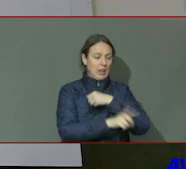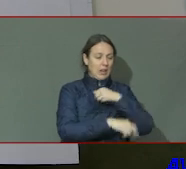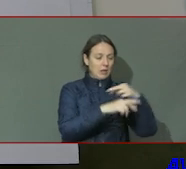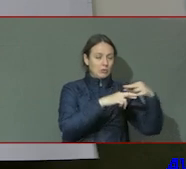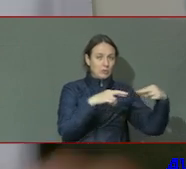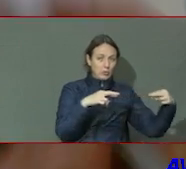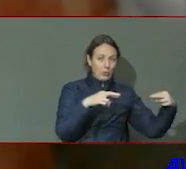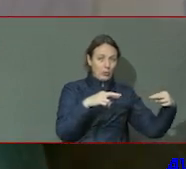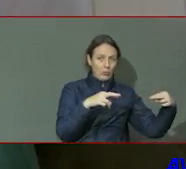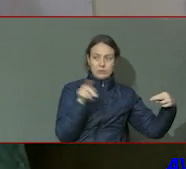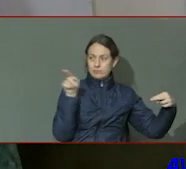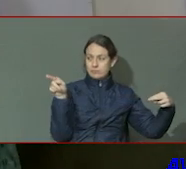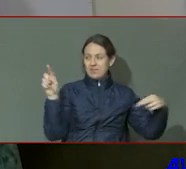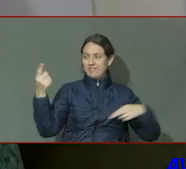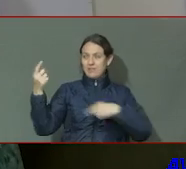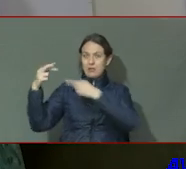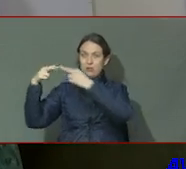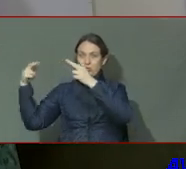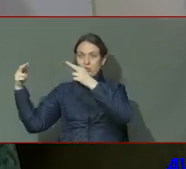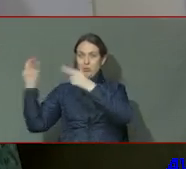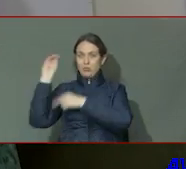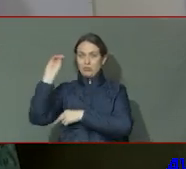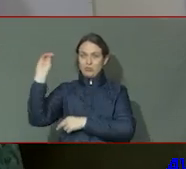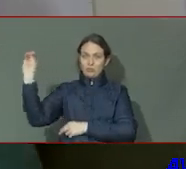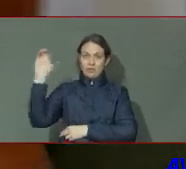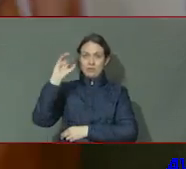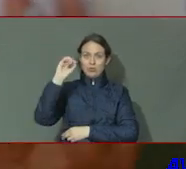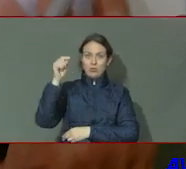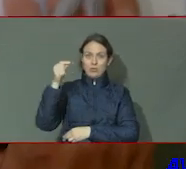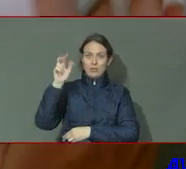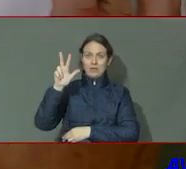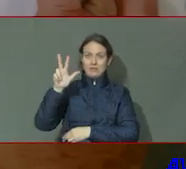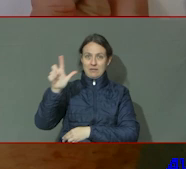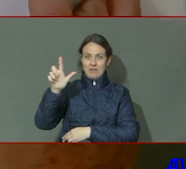my table with. So I'm going to say 0.78.